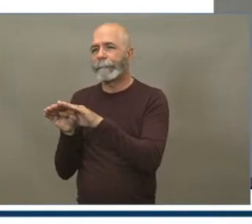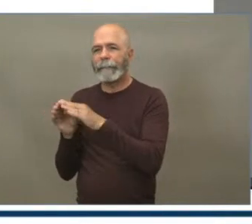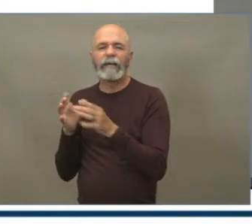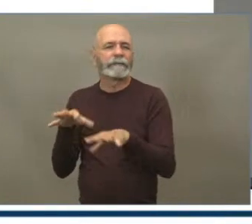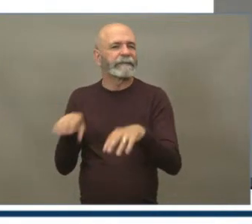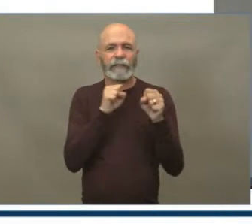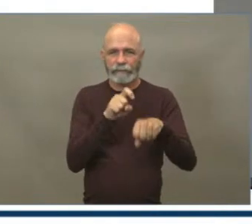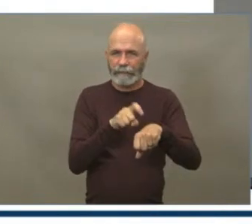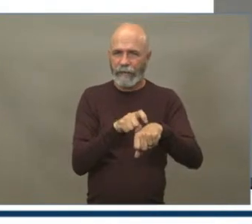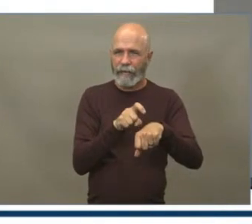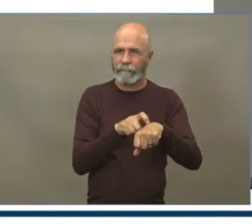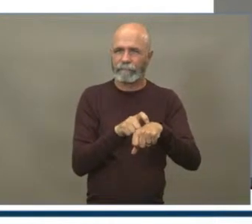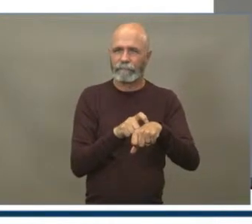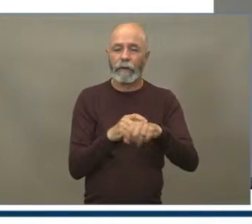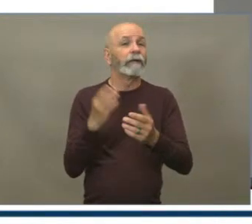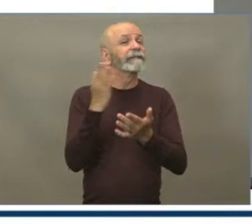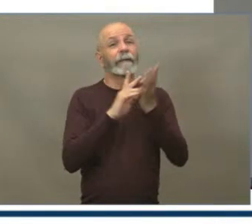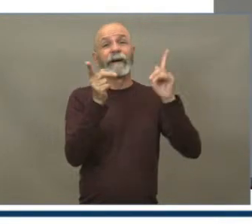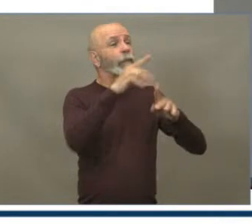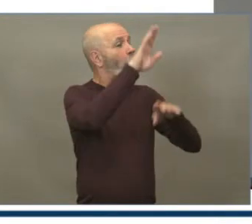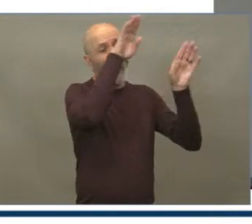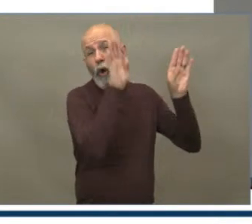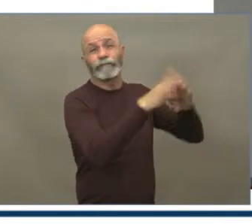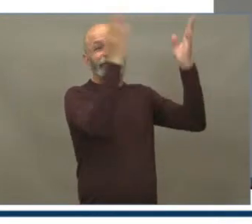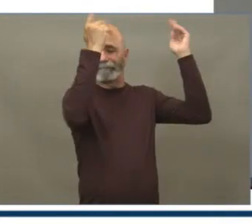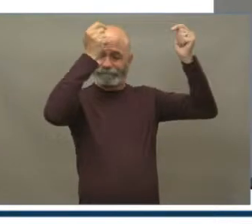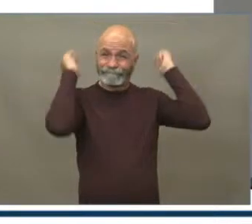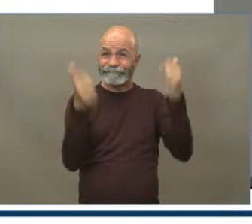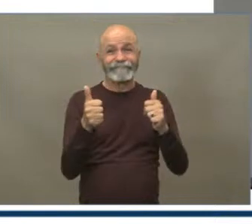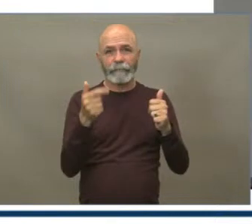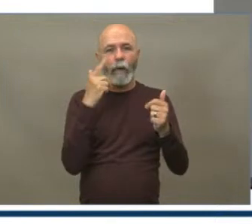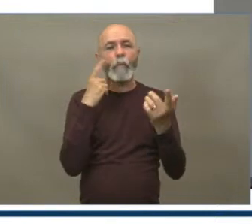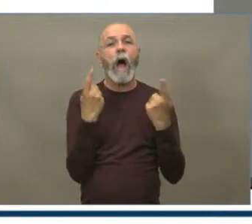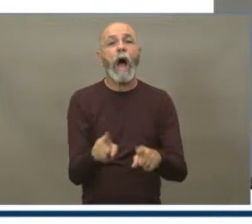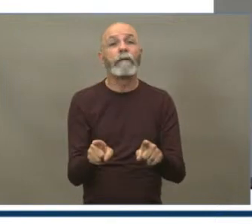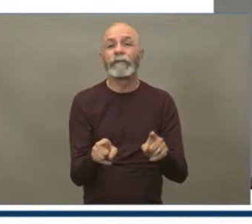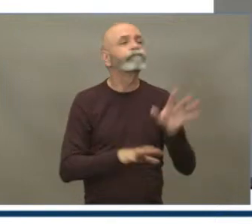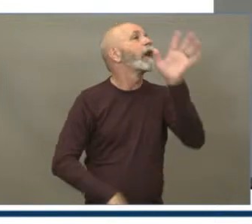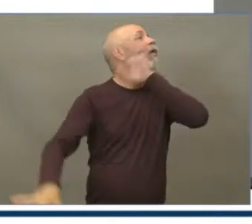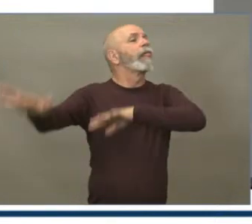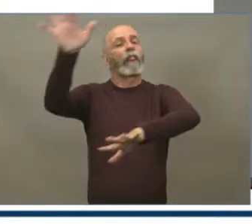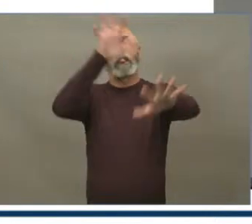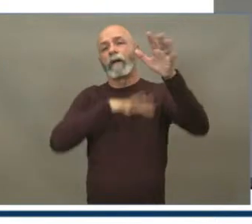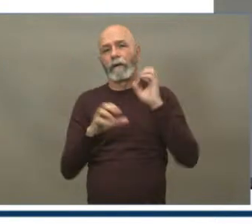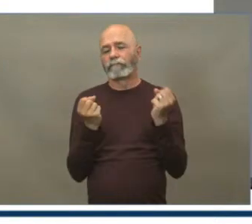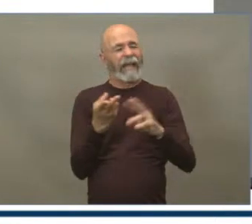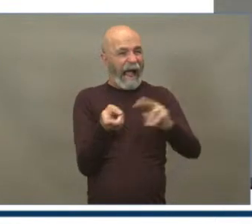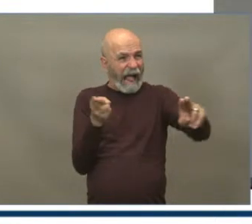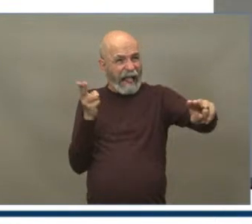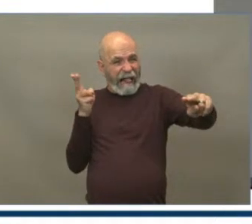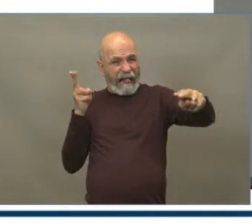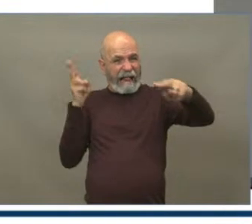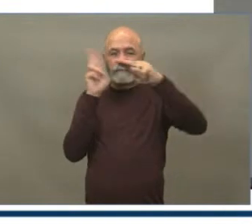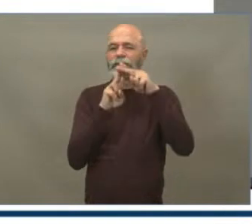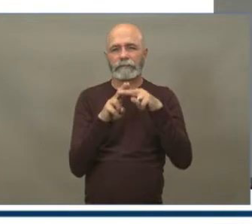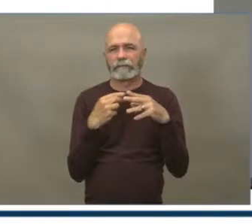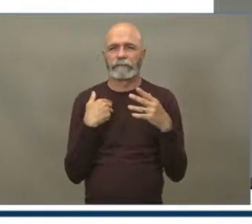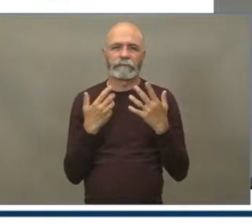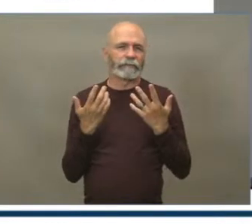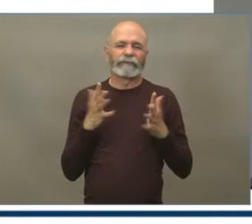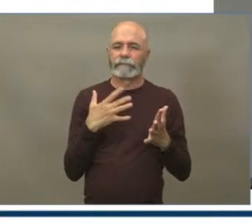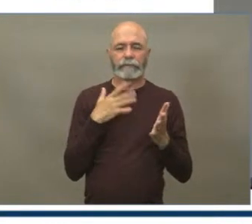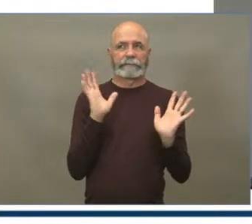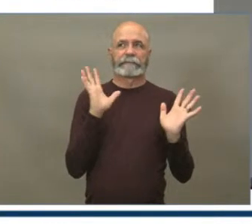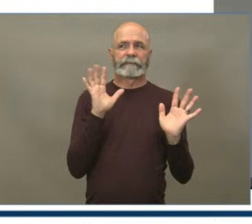opening up too much too fast, and how that sets them back. So learning from the past, but also recognizing where we're